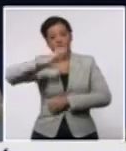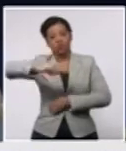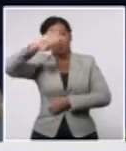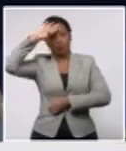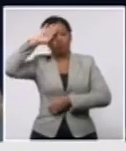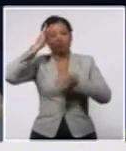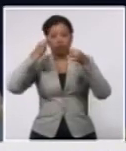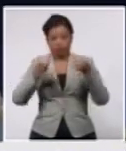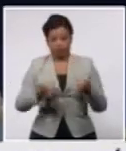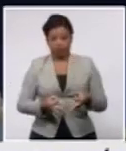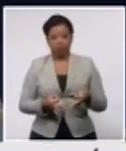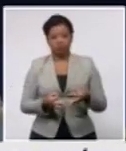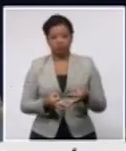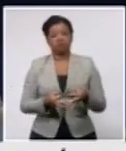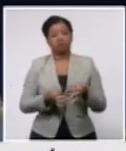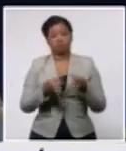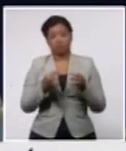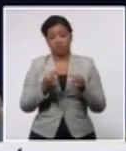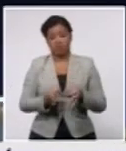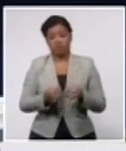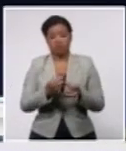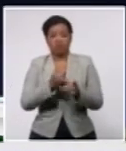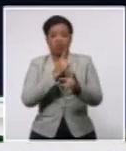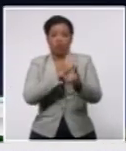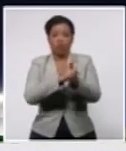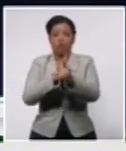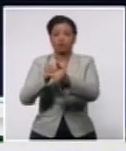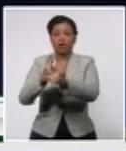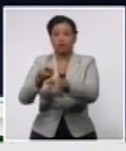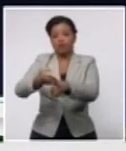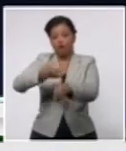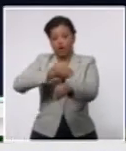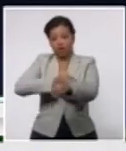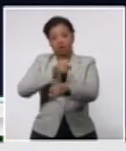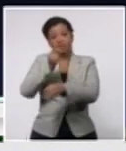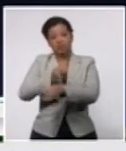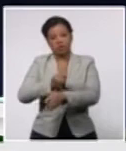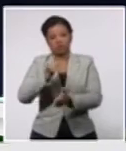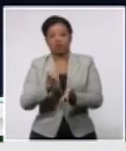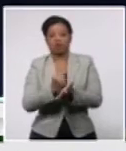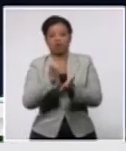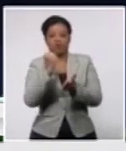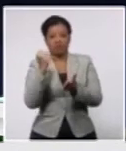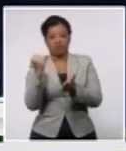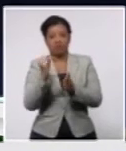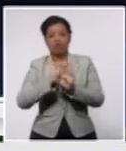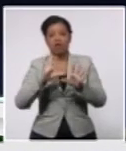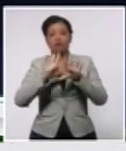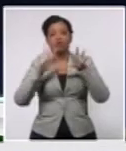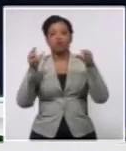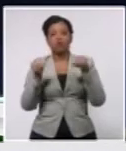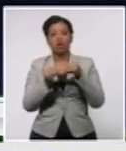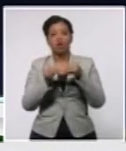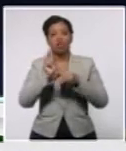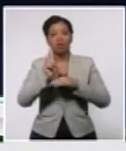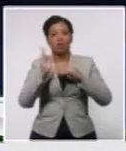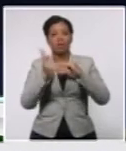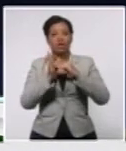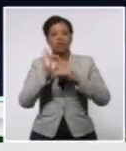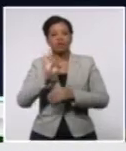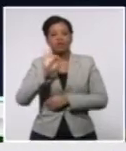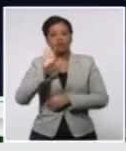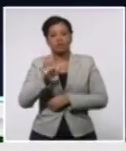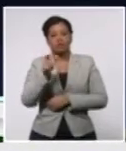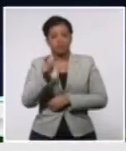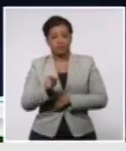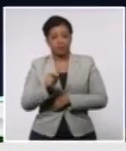The 4 cases confirmed are Cuban. All are confirmed case contacts, and they already accumulate